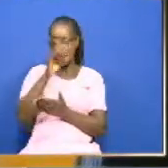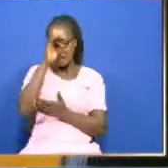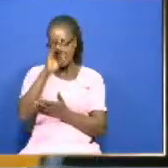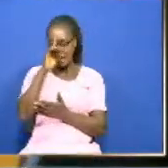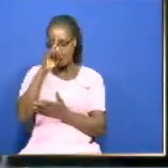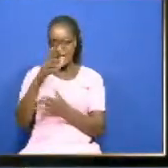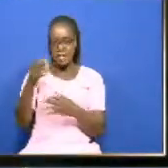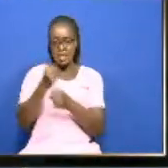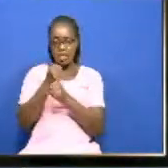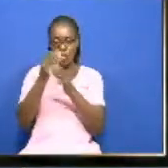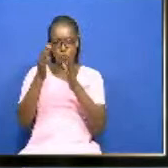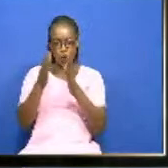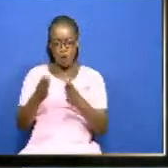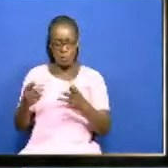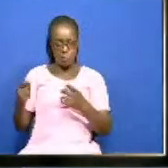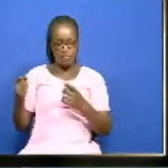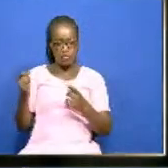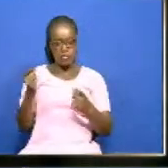consultation